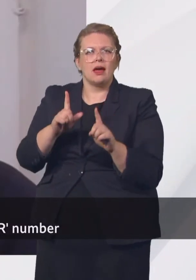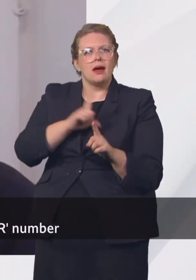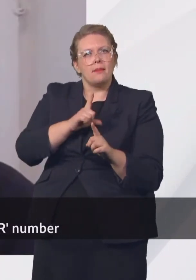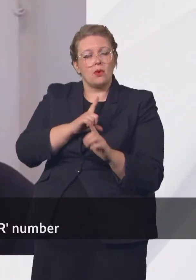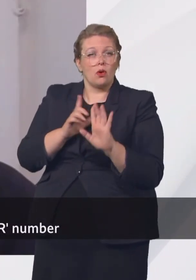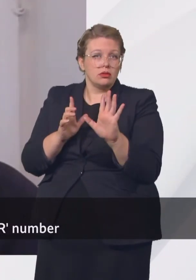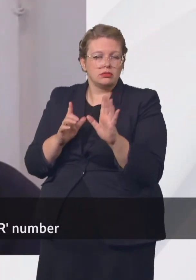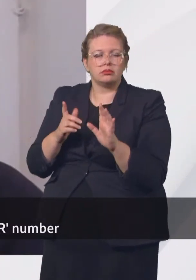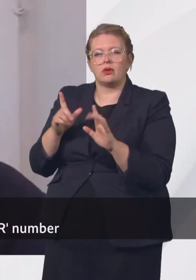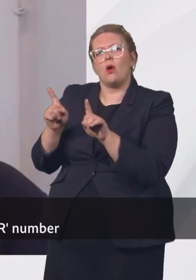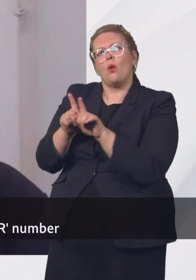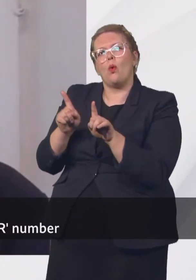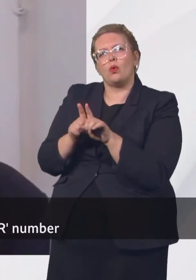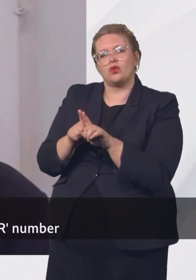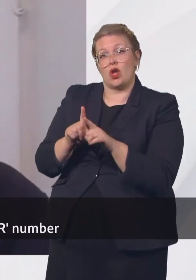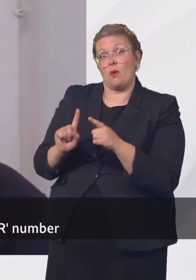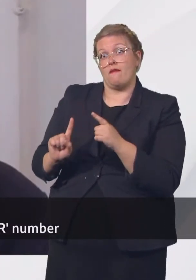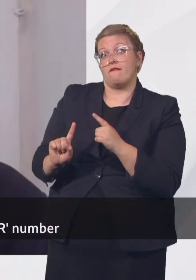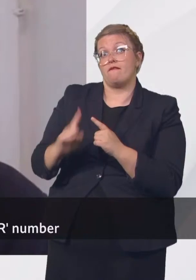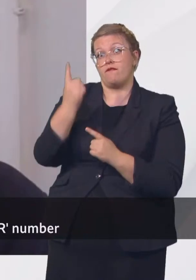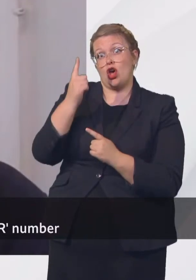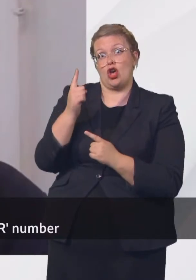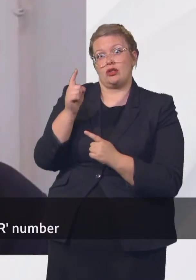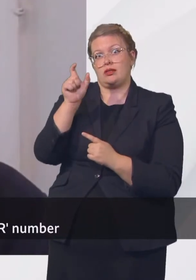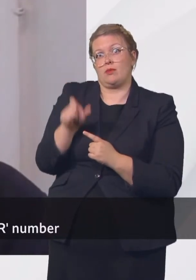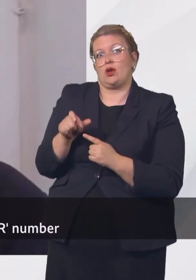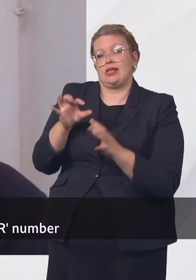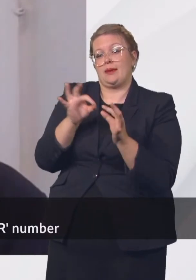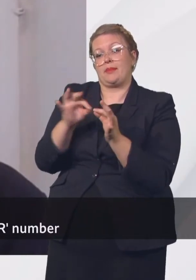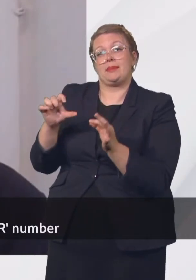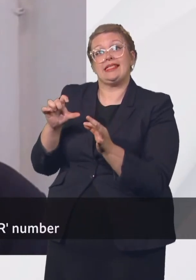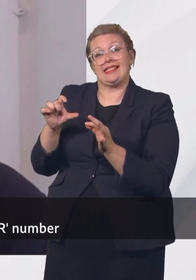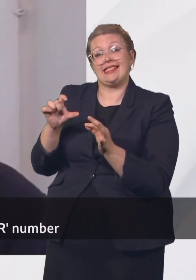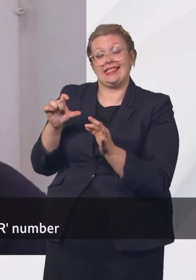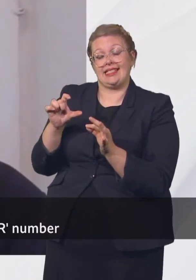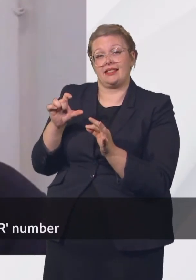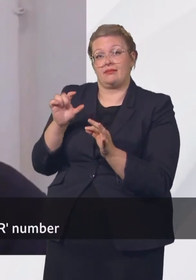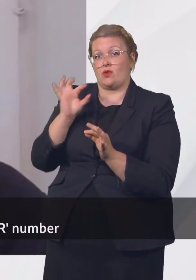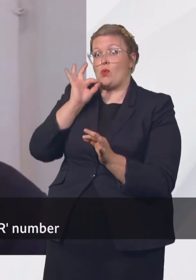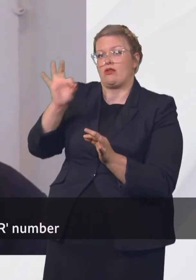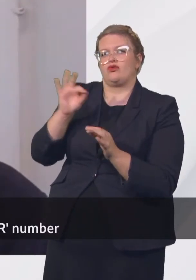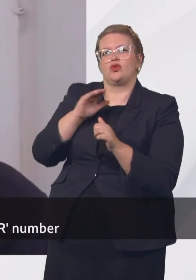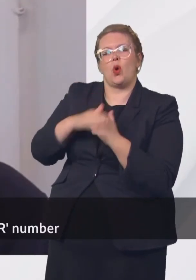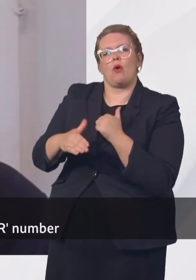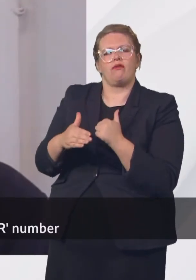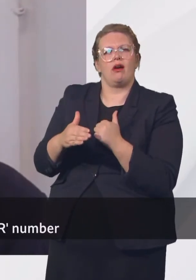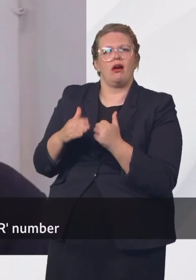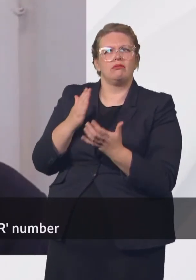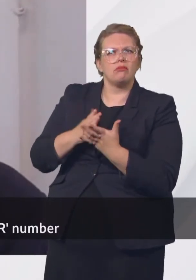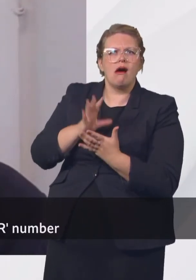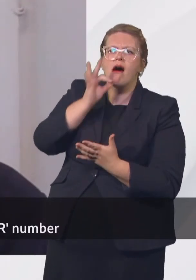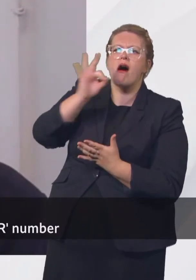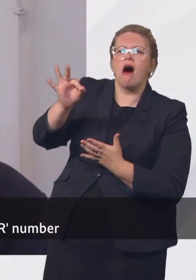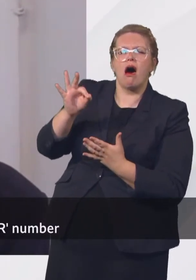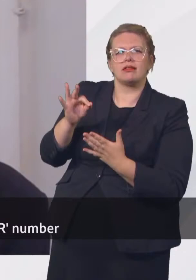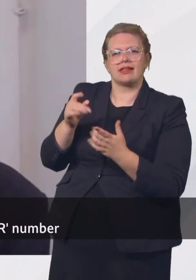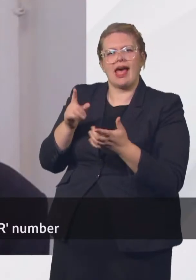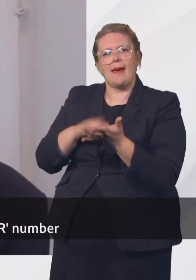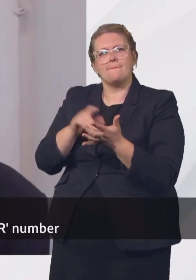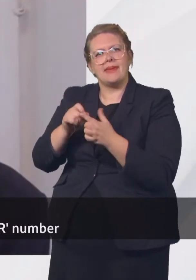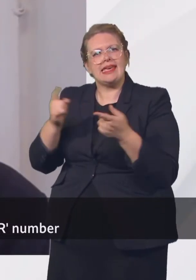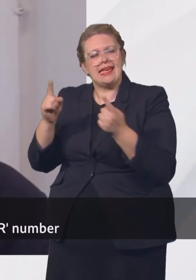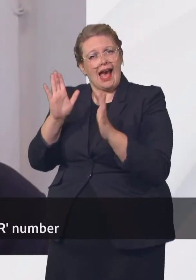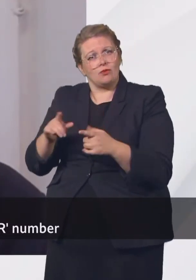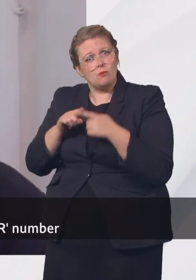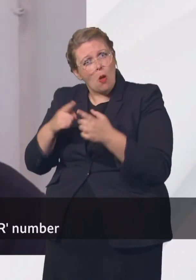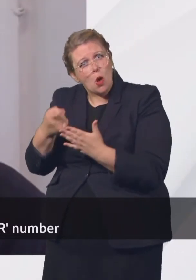follow up Laura's question. Last year, Amanda Milling threatened to abolish the Electoral Commission if it didn't do the job that ministers wanted it to. As it now investigates the